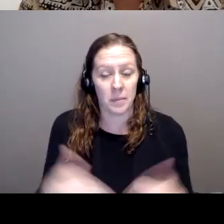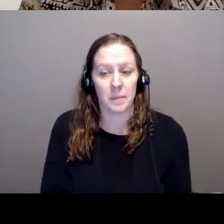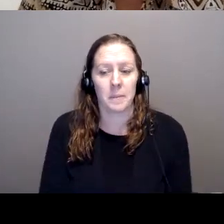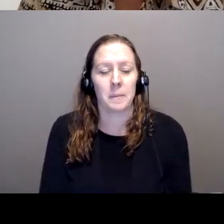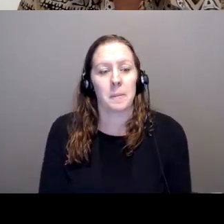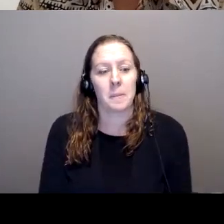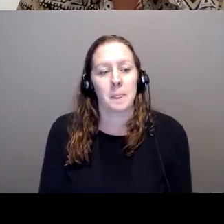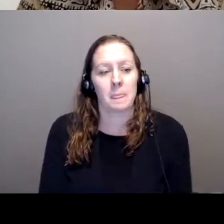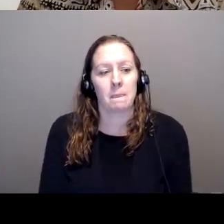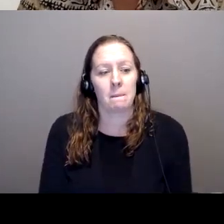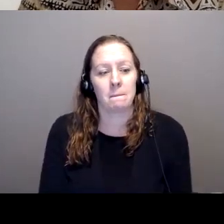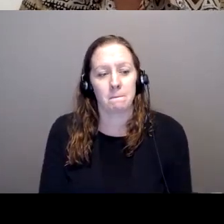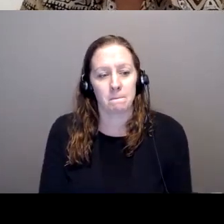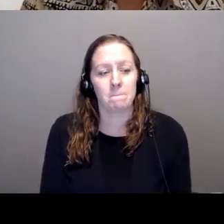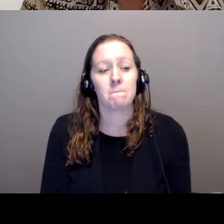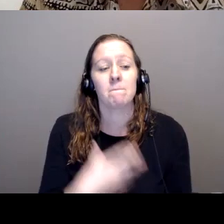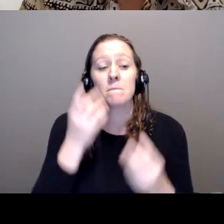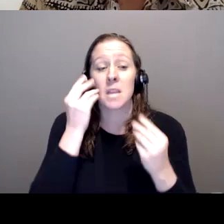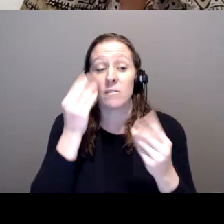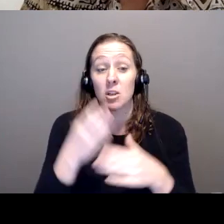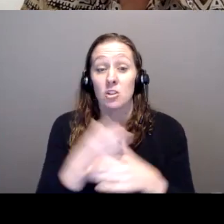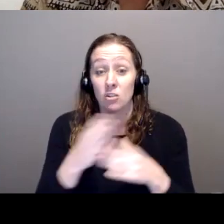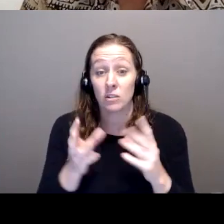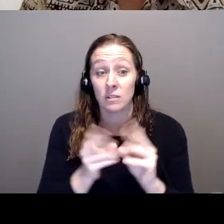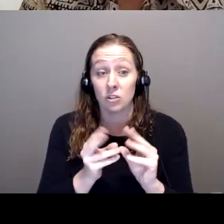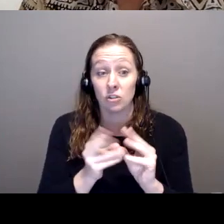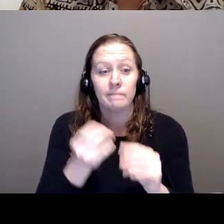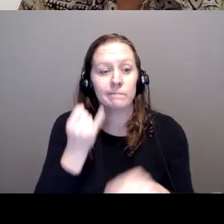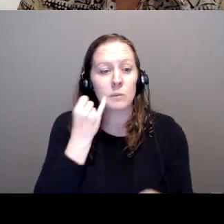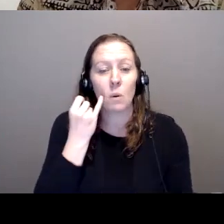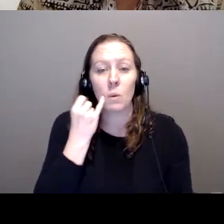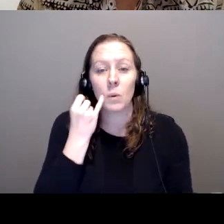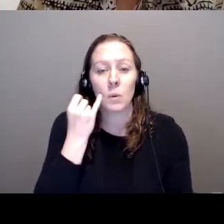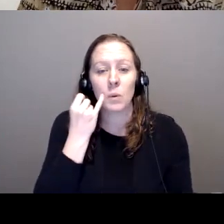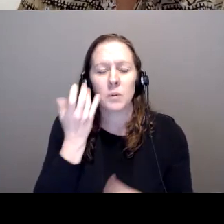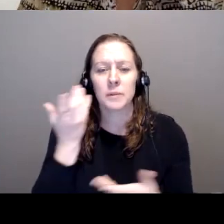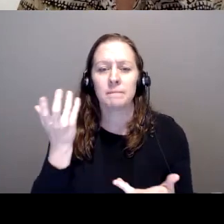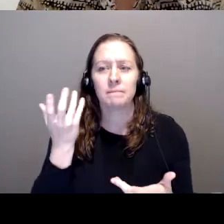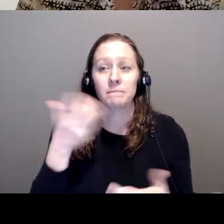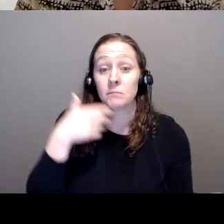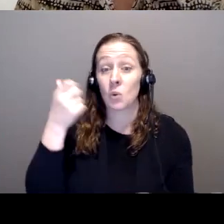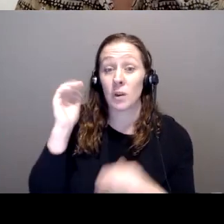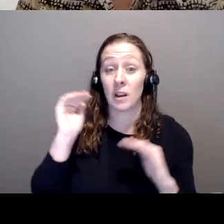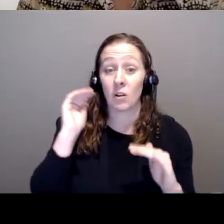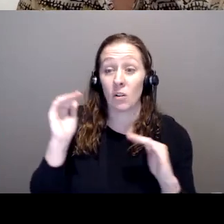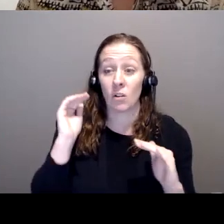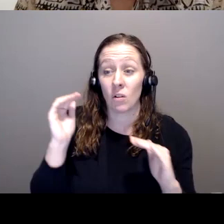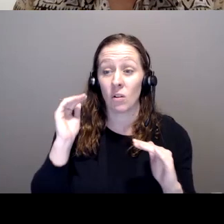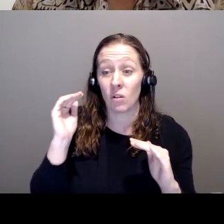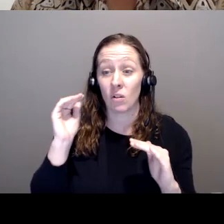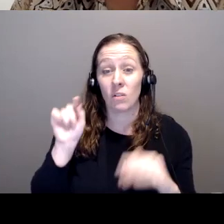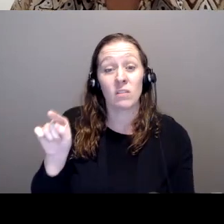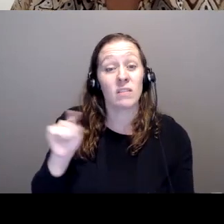then the information sharing sessions is if the older adult feels